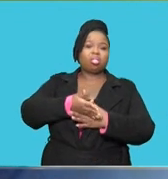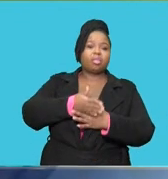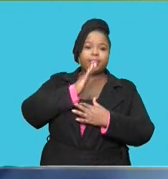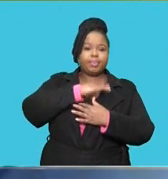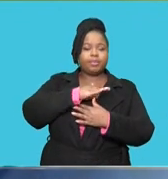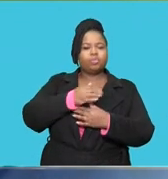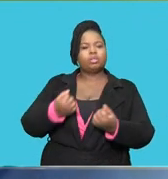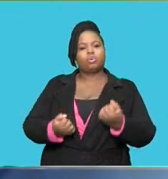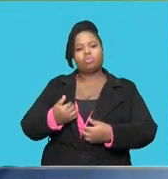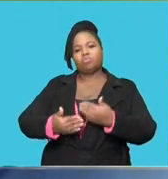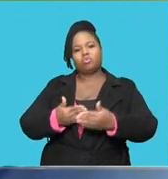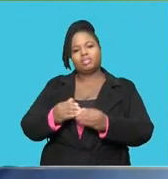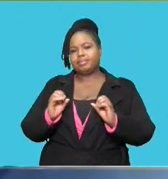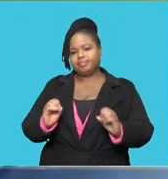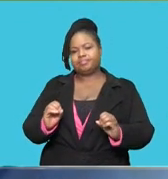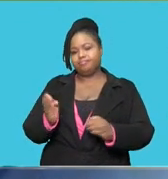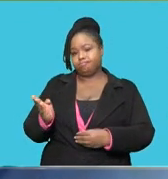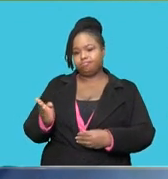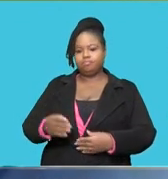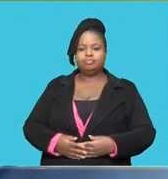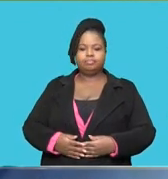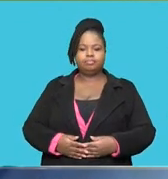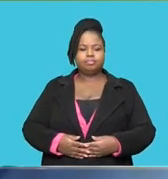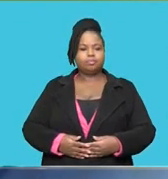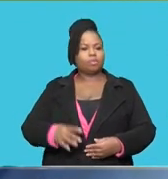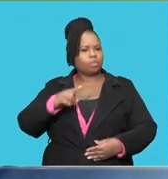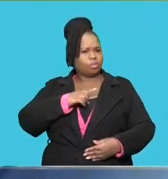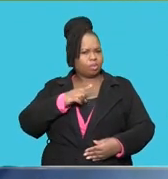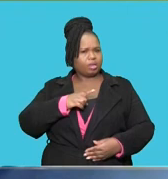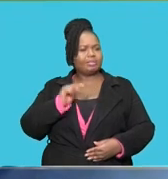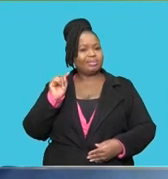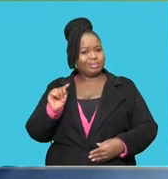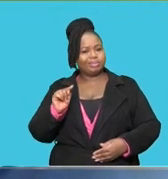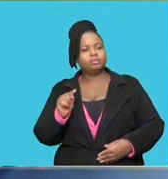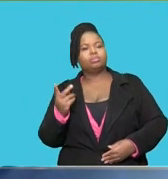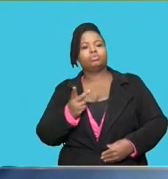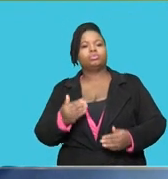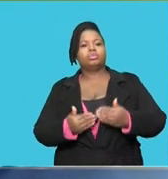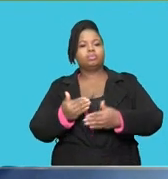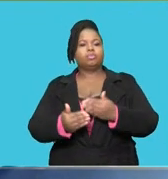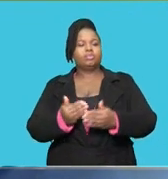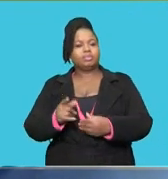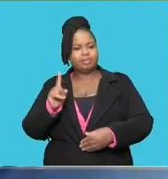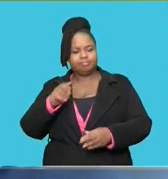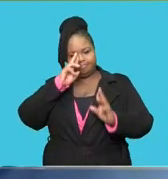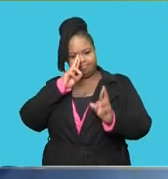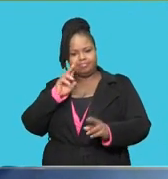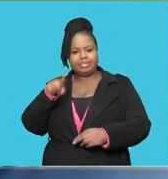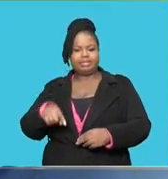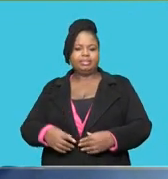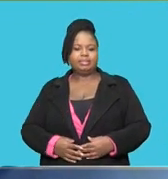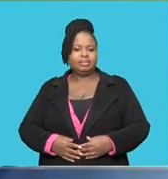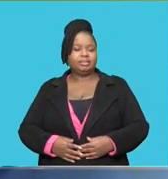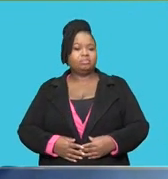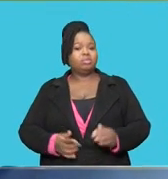with these court processes that are currently undergoing, because that also is a process that must be respected